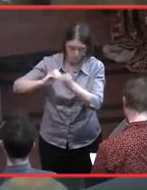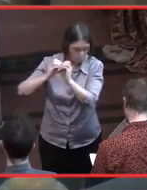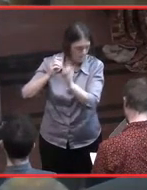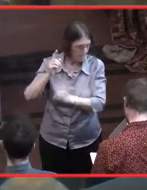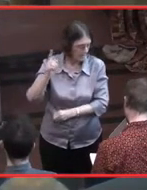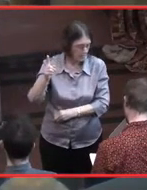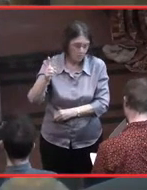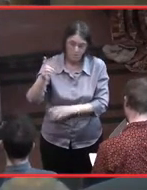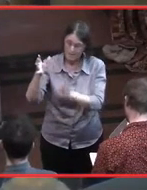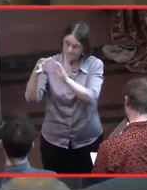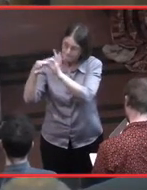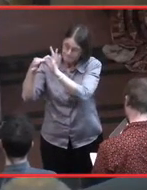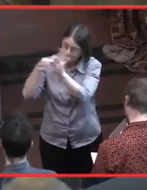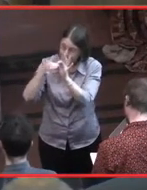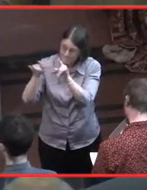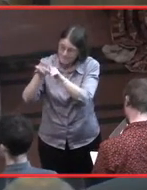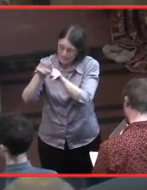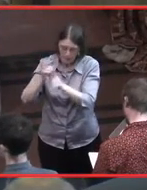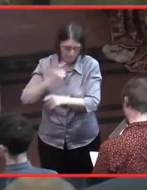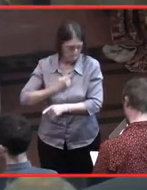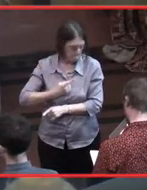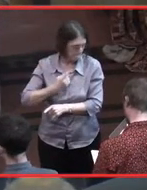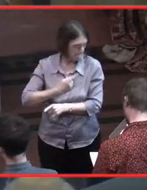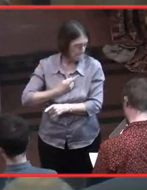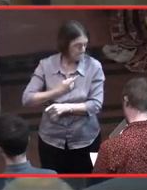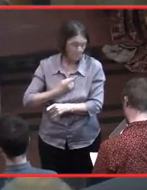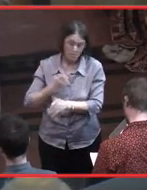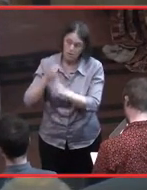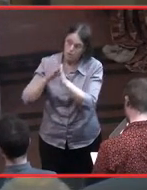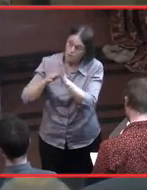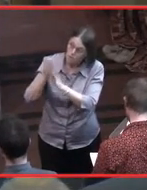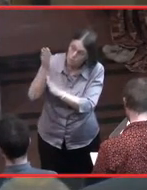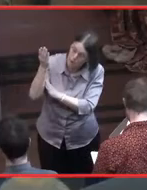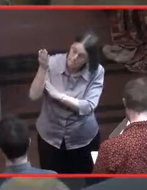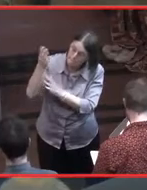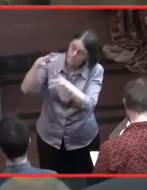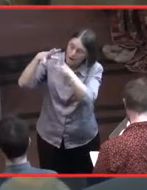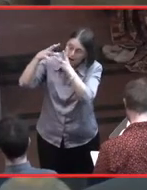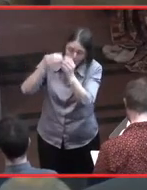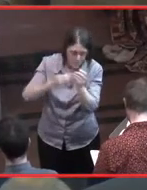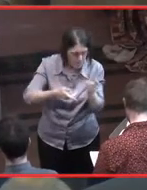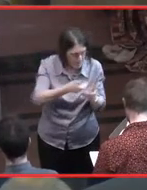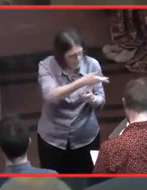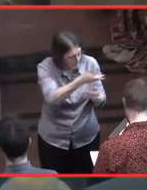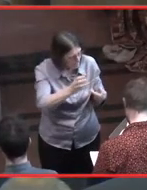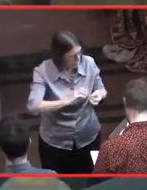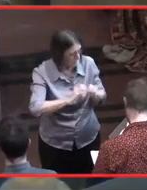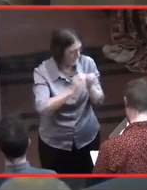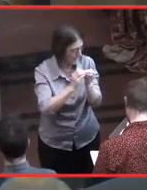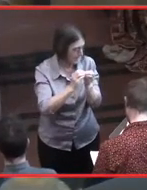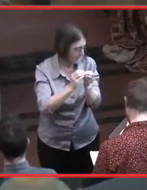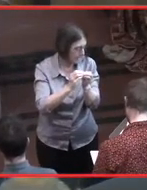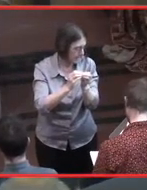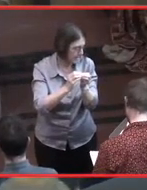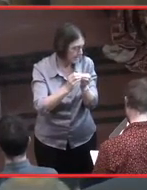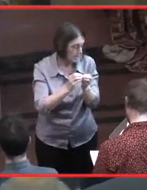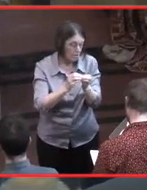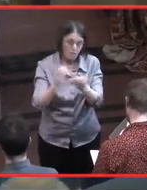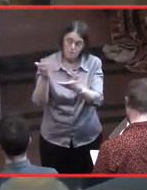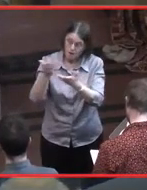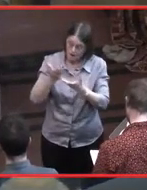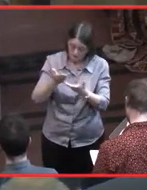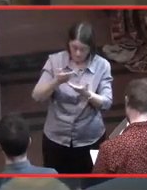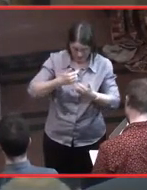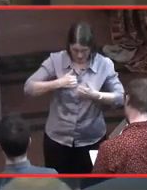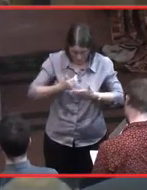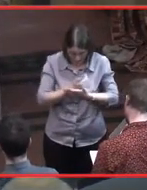the Father. Through him all things were made. For us and for our salvation, he came down